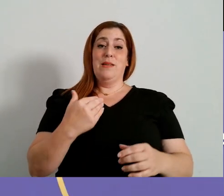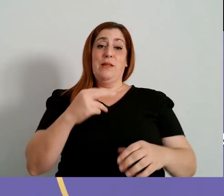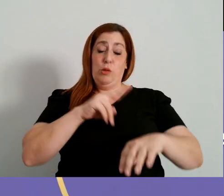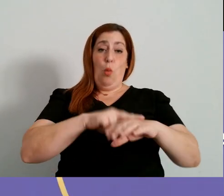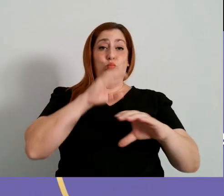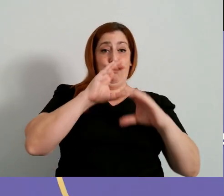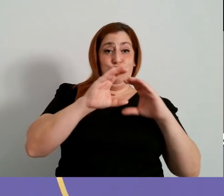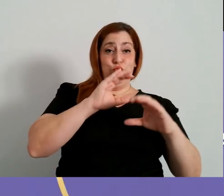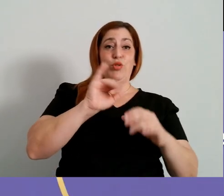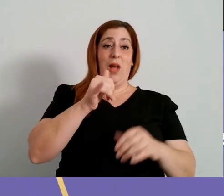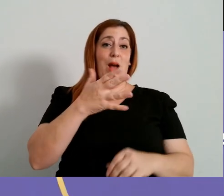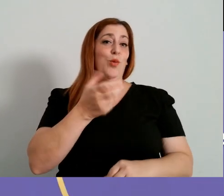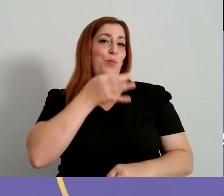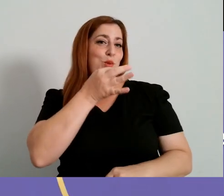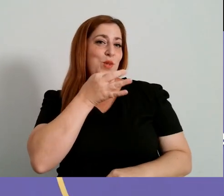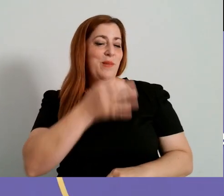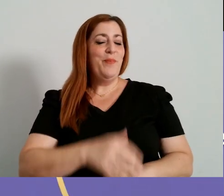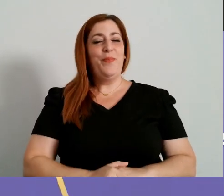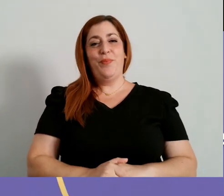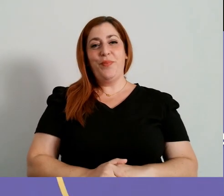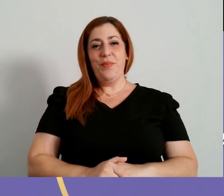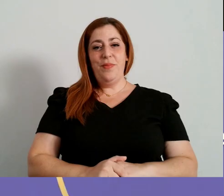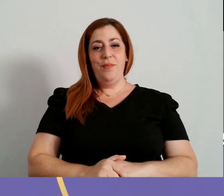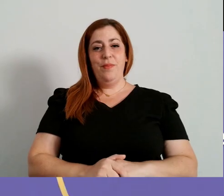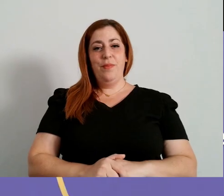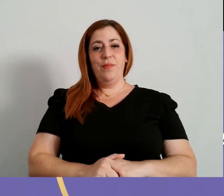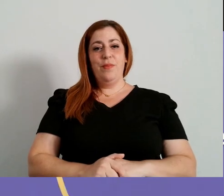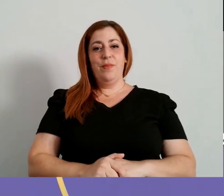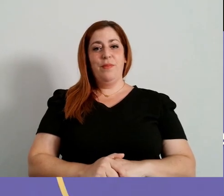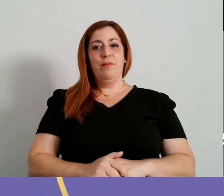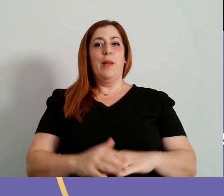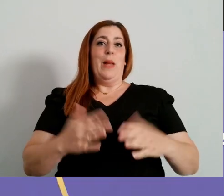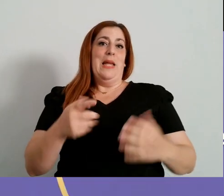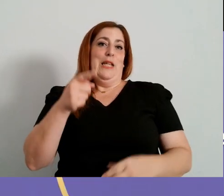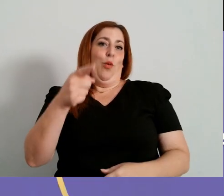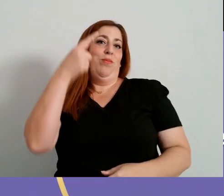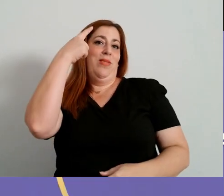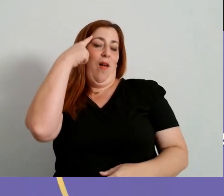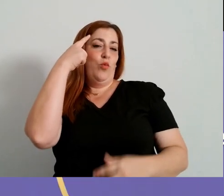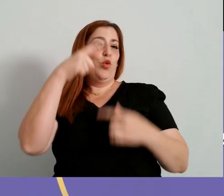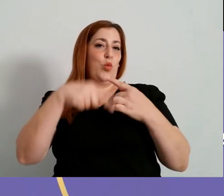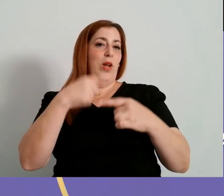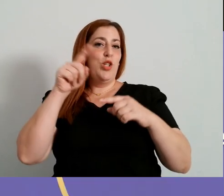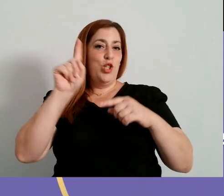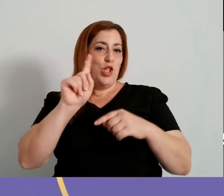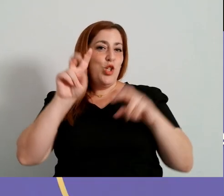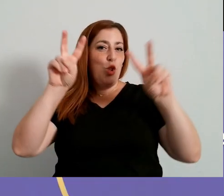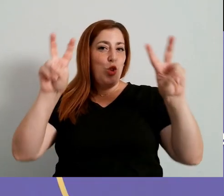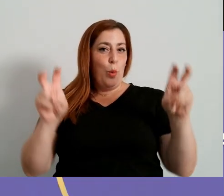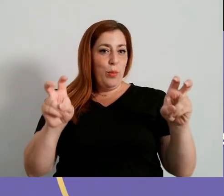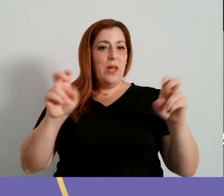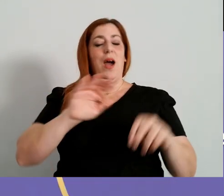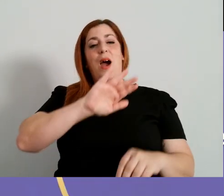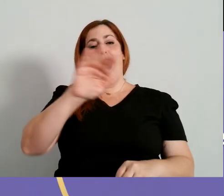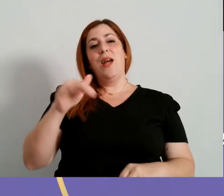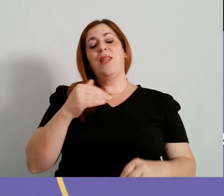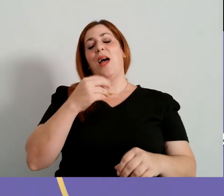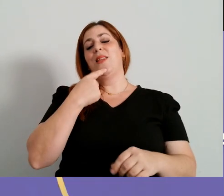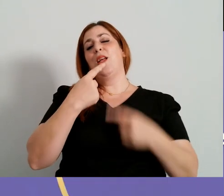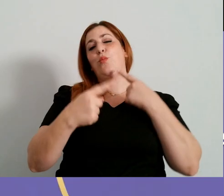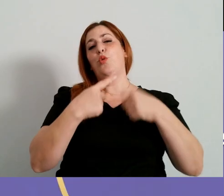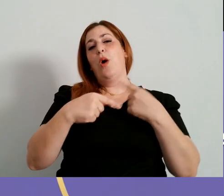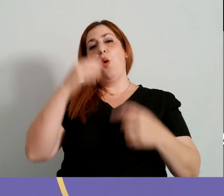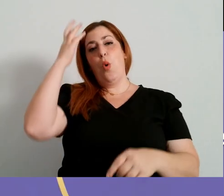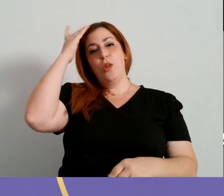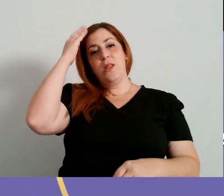to send a message if you have any questions. Of course, you signed up for the event, so you know what it's about. We're going to be talking about